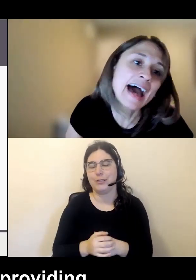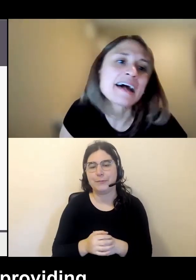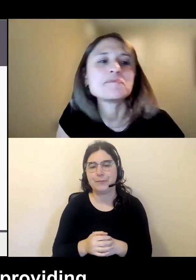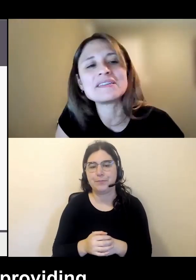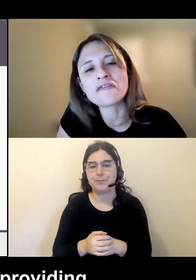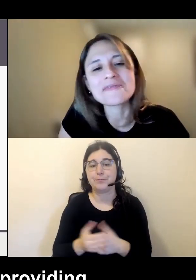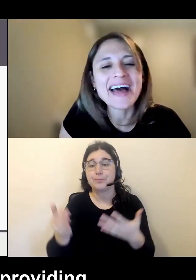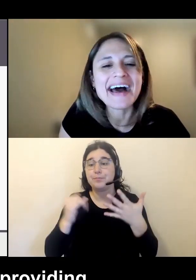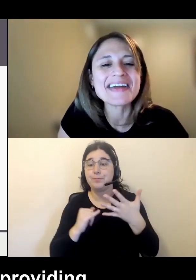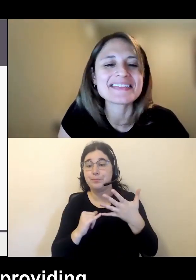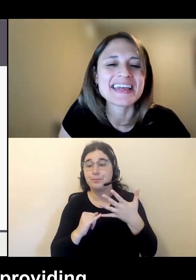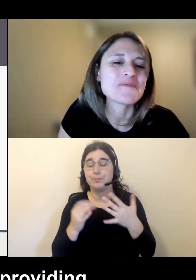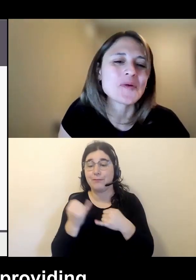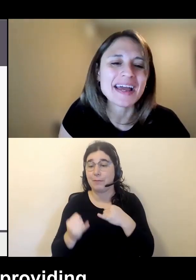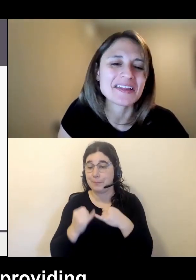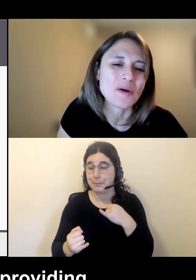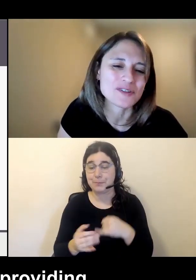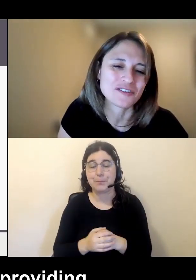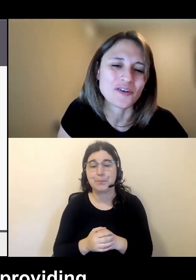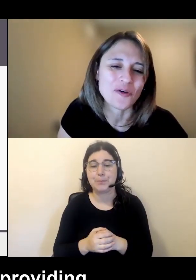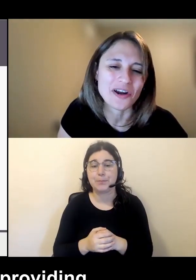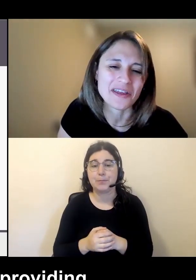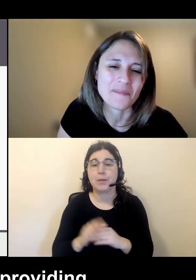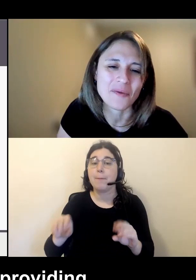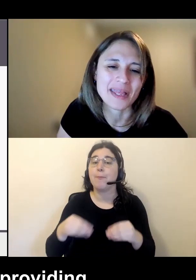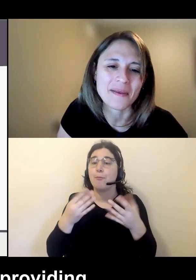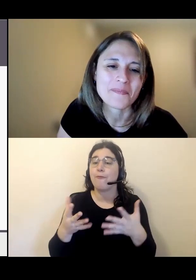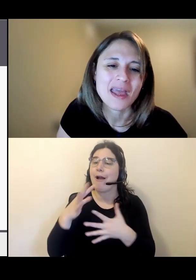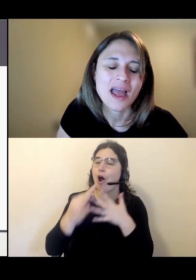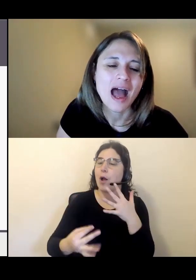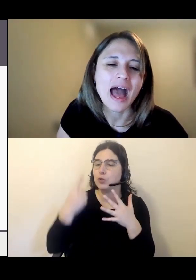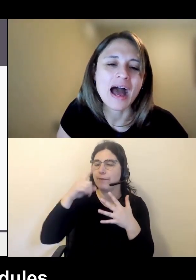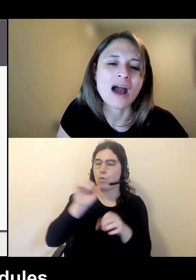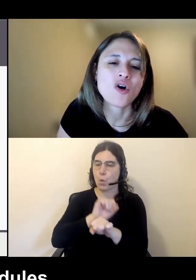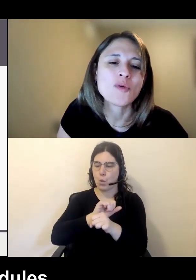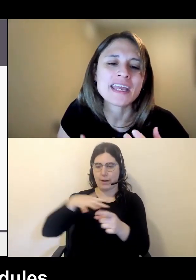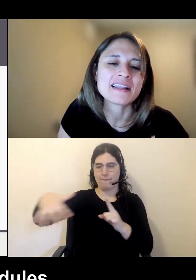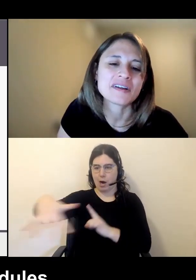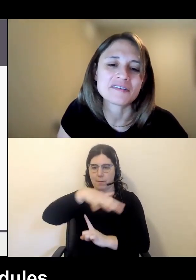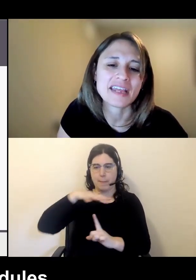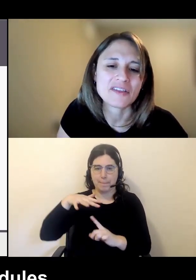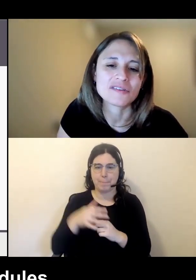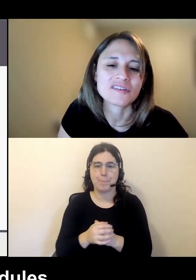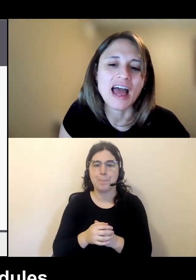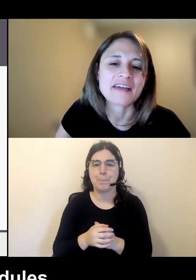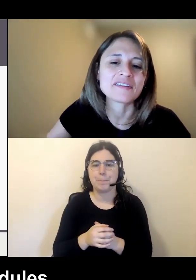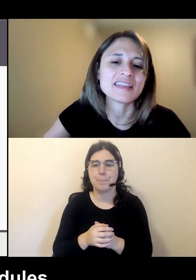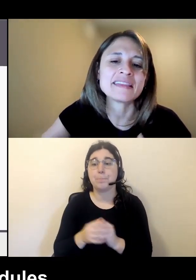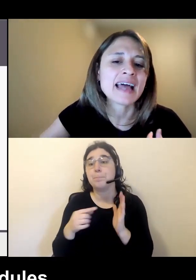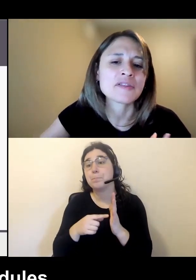And the last piece of advice is providing options for the working environment. Accommodate learner